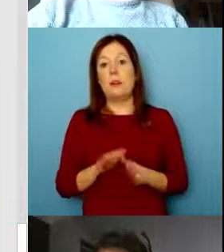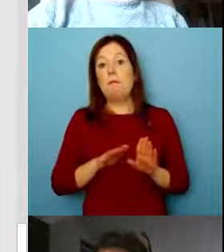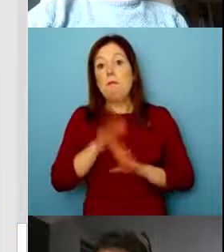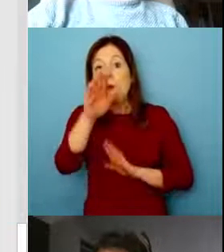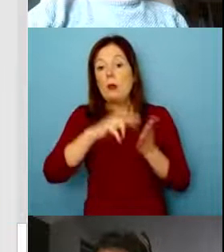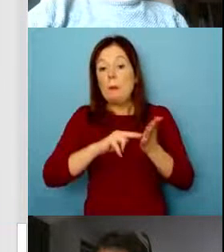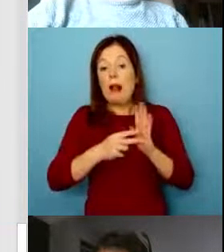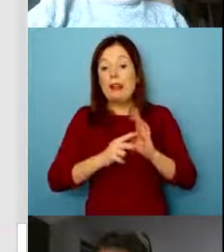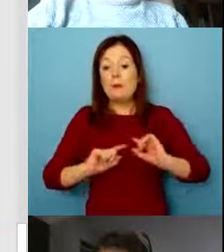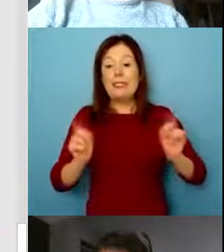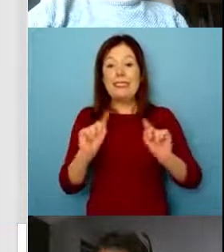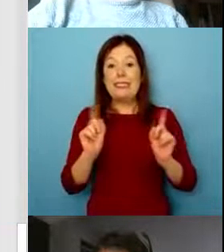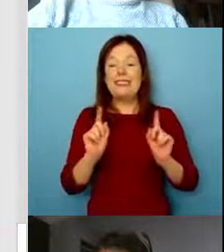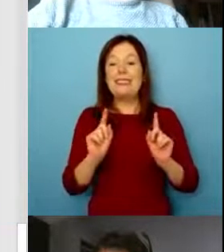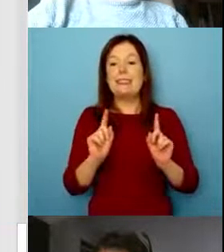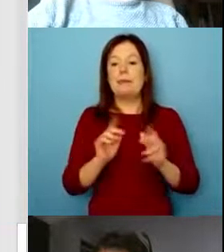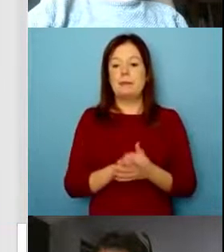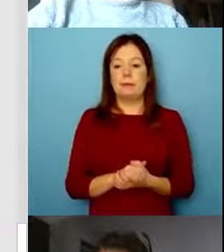future.